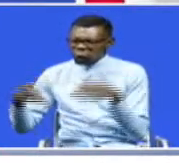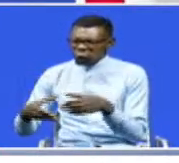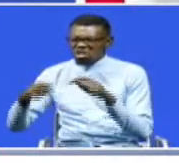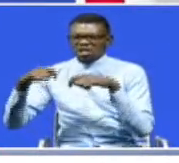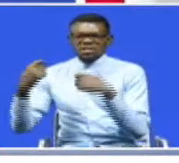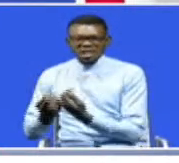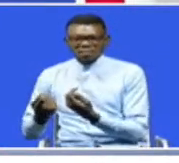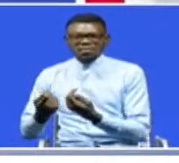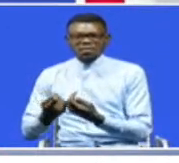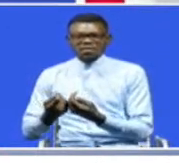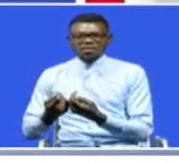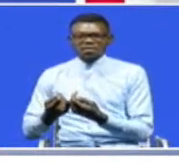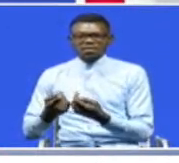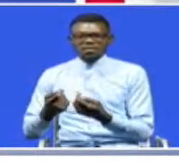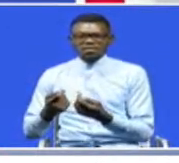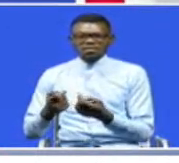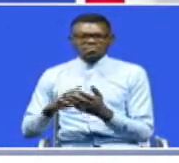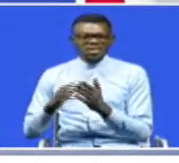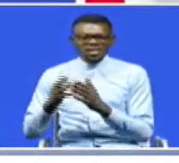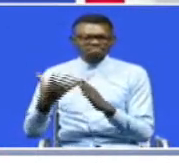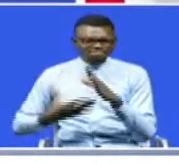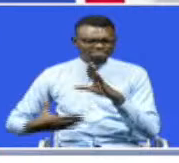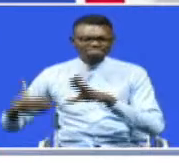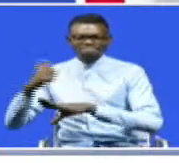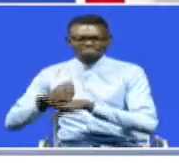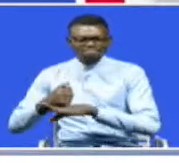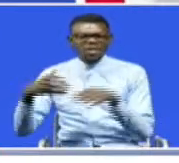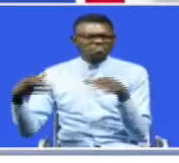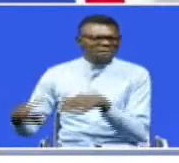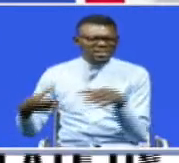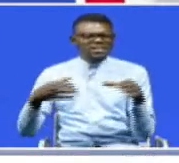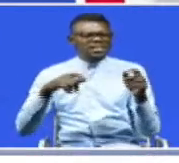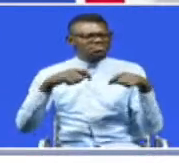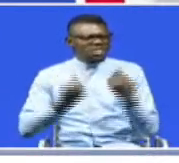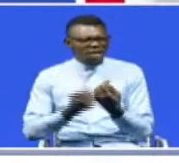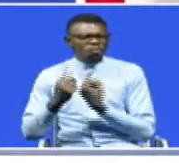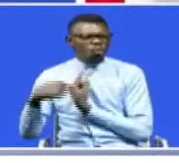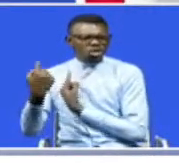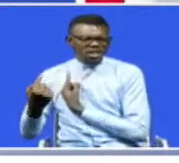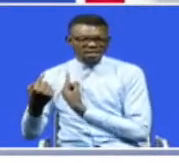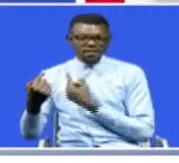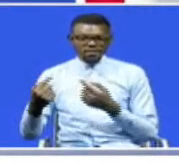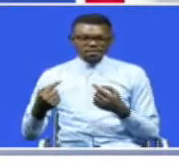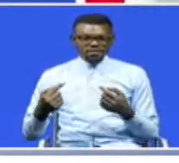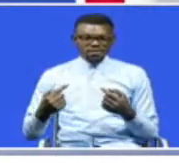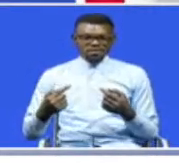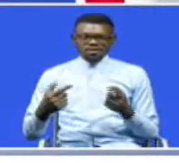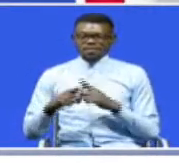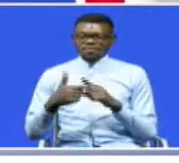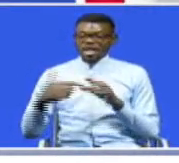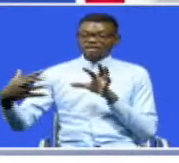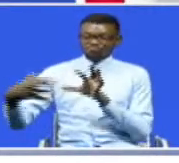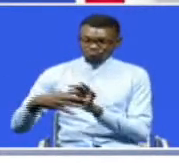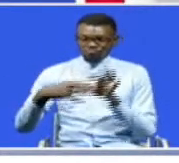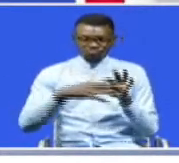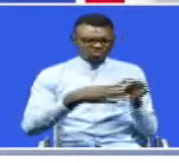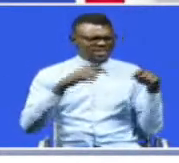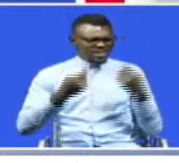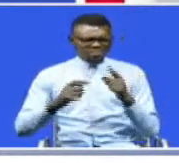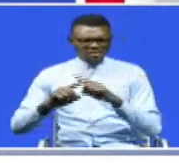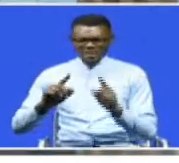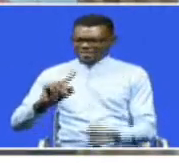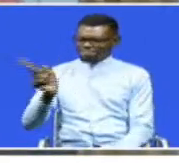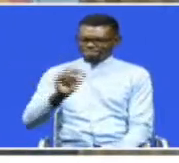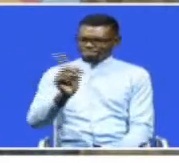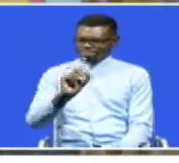huu, tuende tuanzishe chama ya kona, tuwe na chama hii, alafu tufanya muungano wa makabila, hapana, sisi